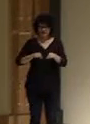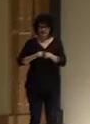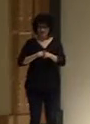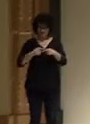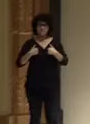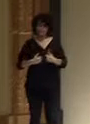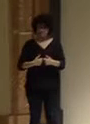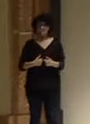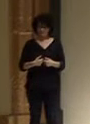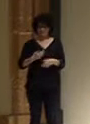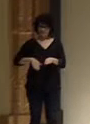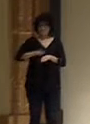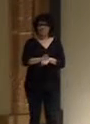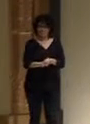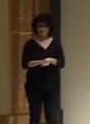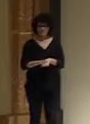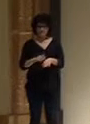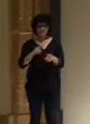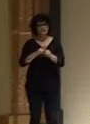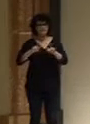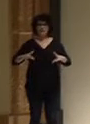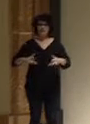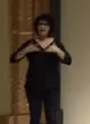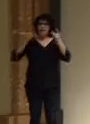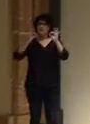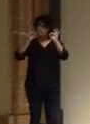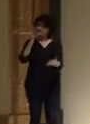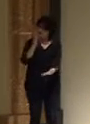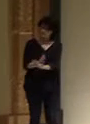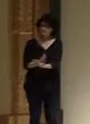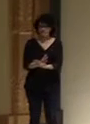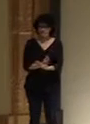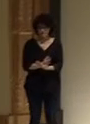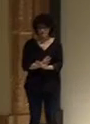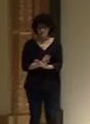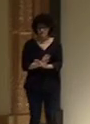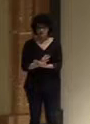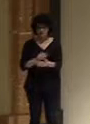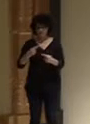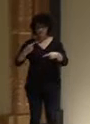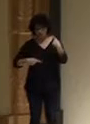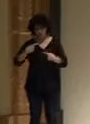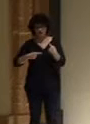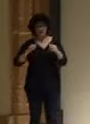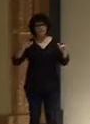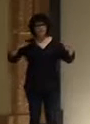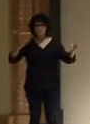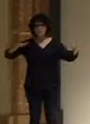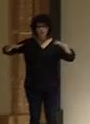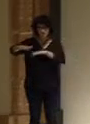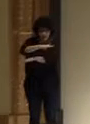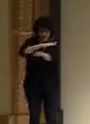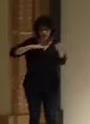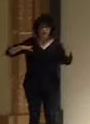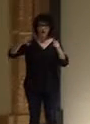real life the strongest quality of our art sector, being the power of